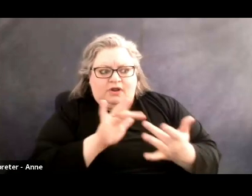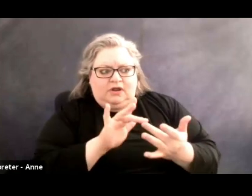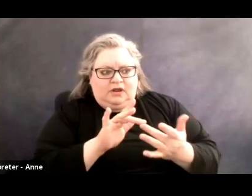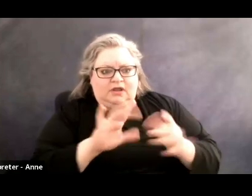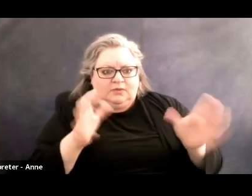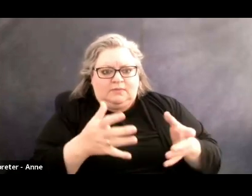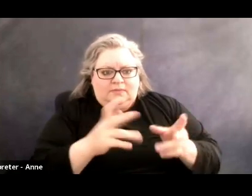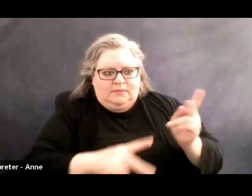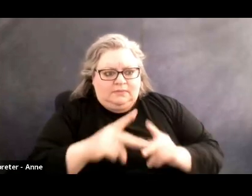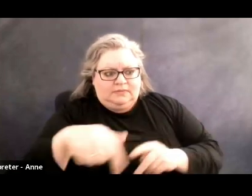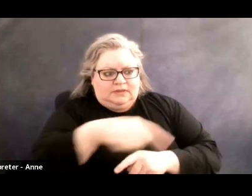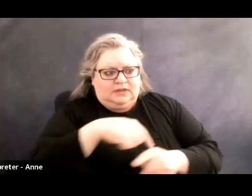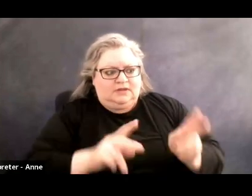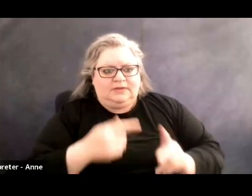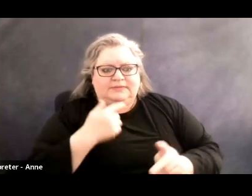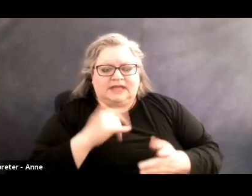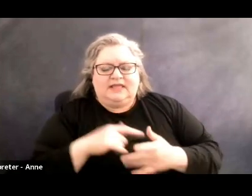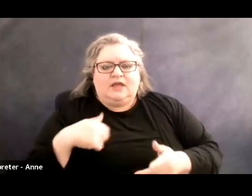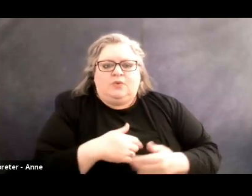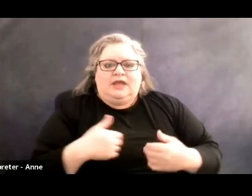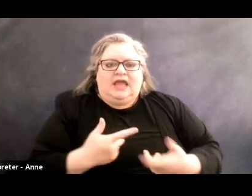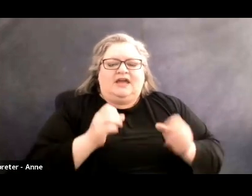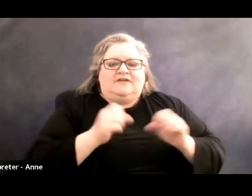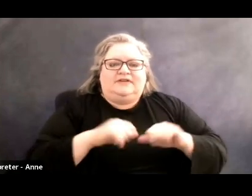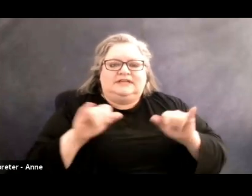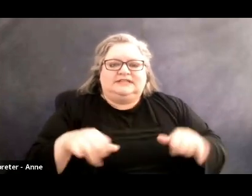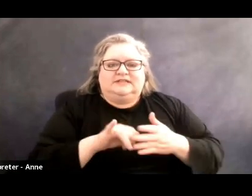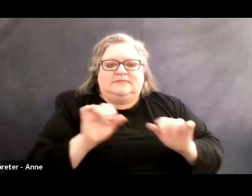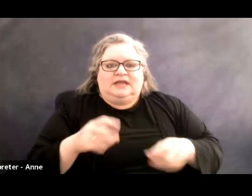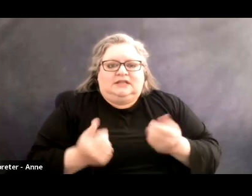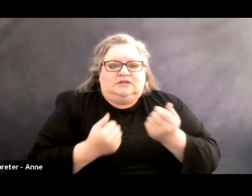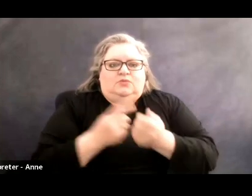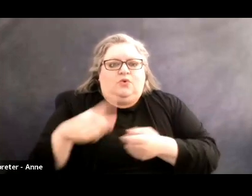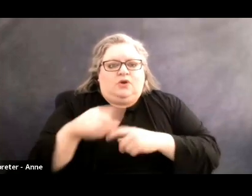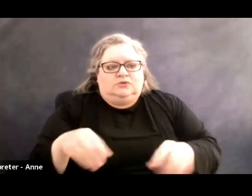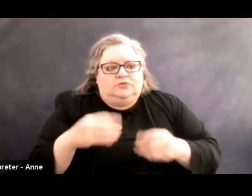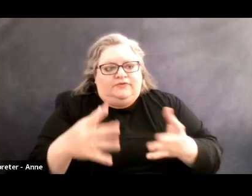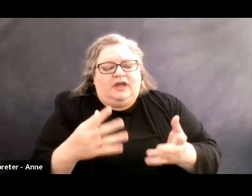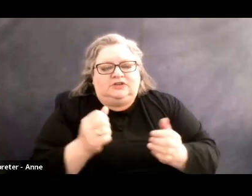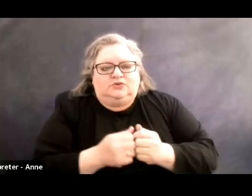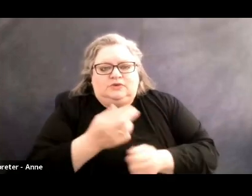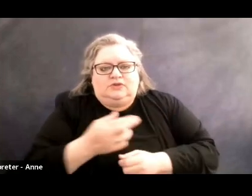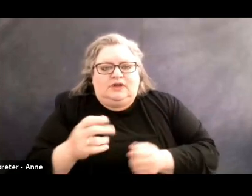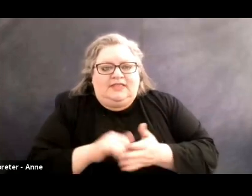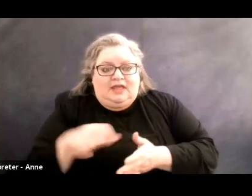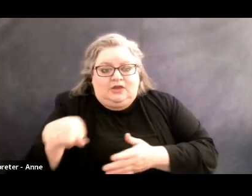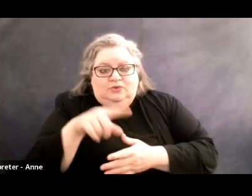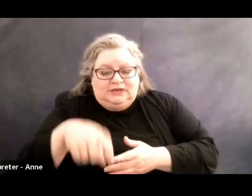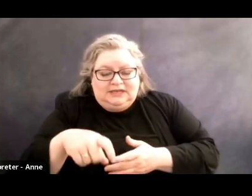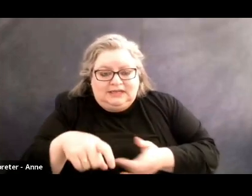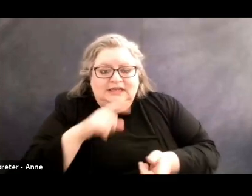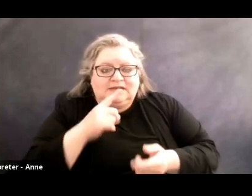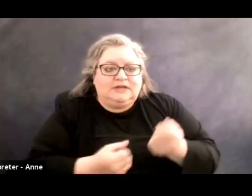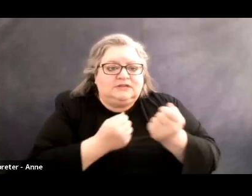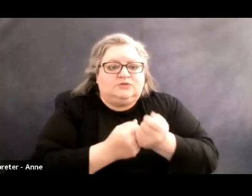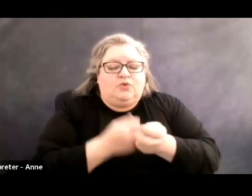to say, we have a system that can support you and provide you the resources that you need in order to be a